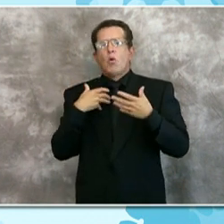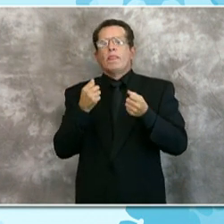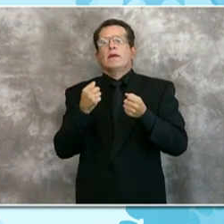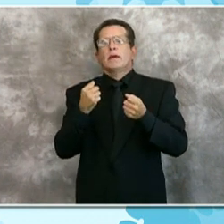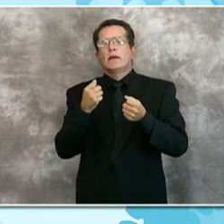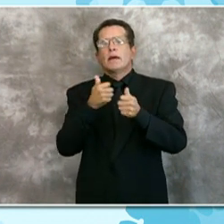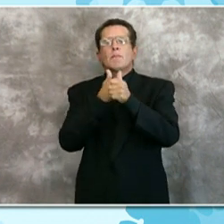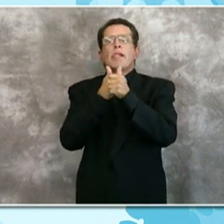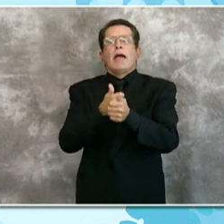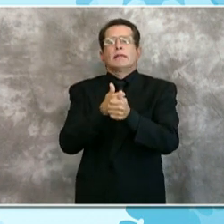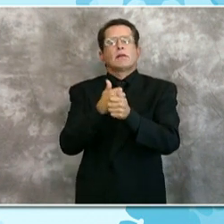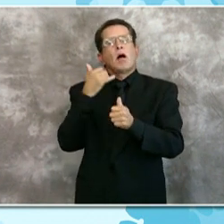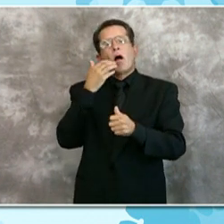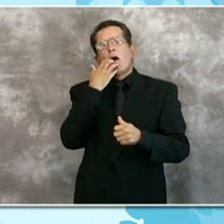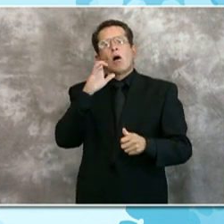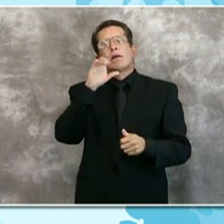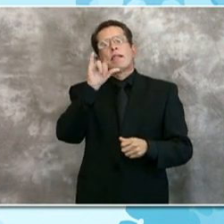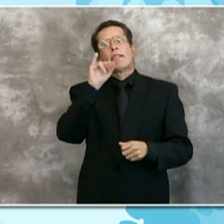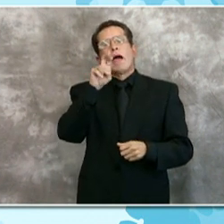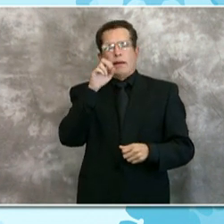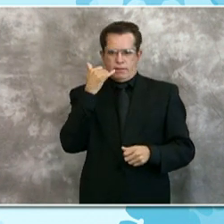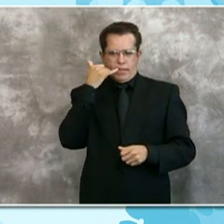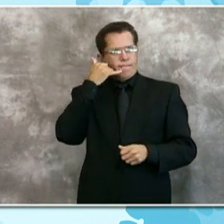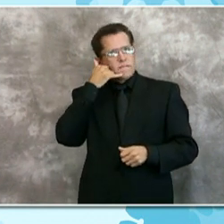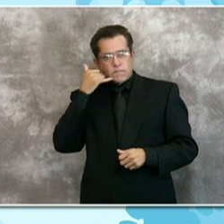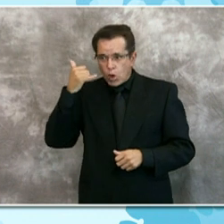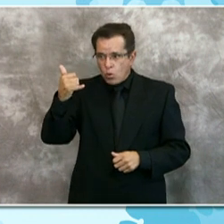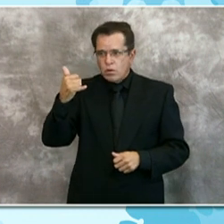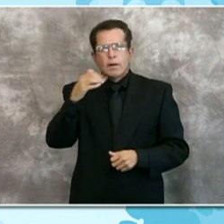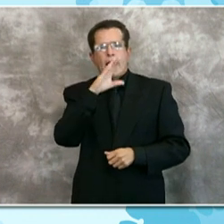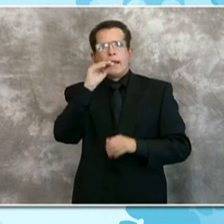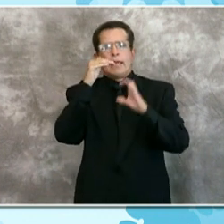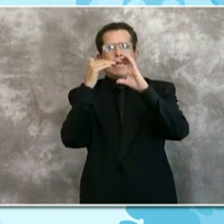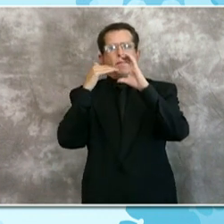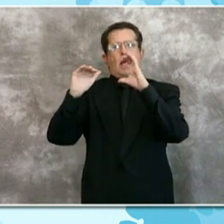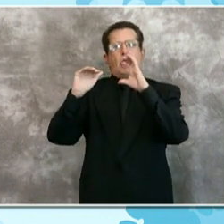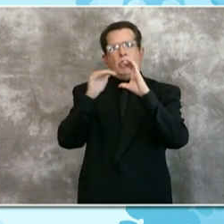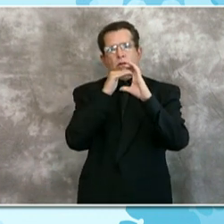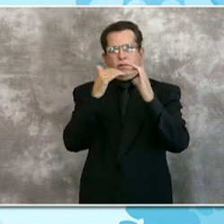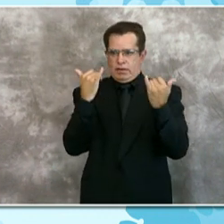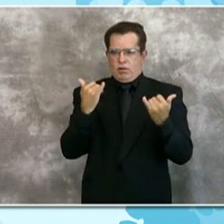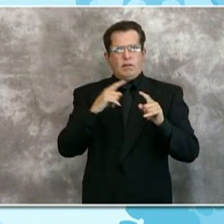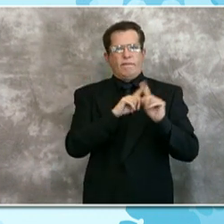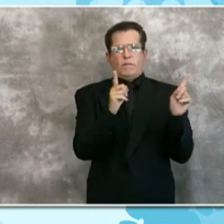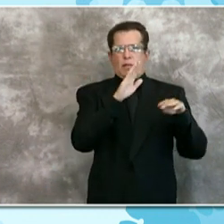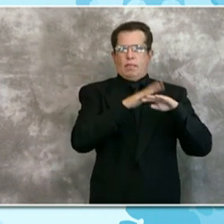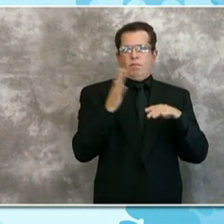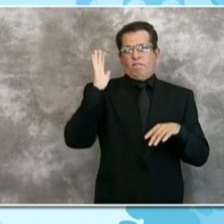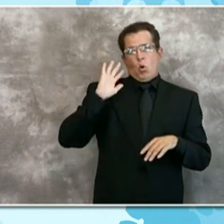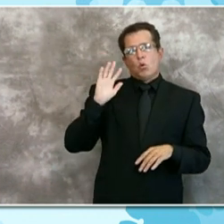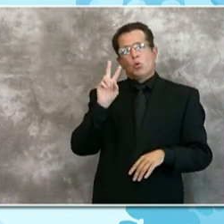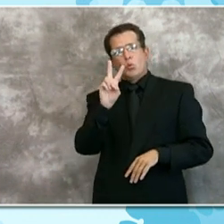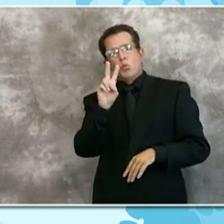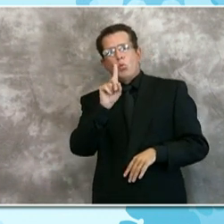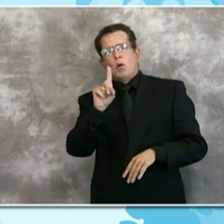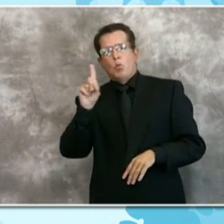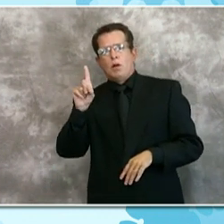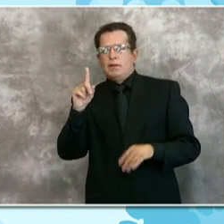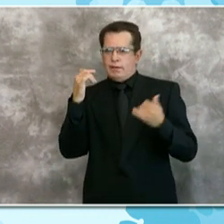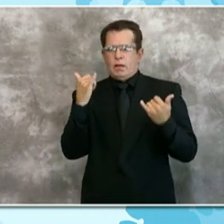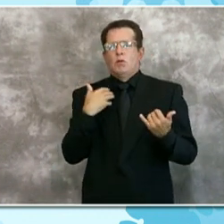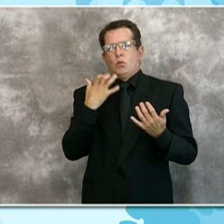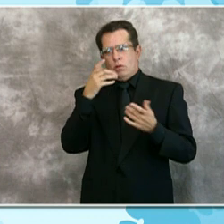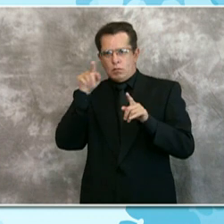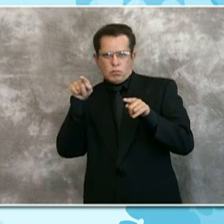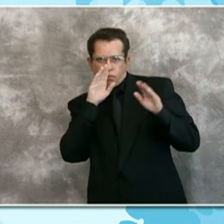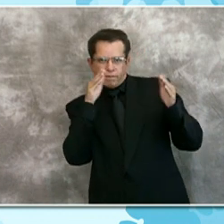compliance hotline and email access. This will be a shift from the current reporting that is done at 211. We want to set it up at the